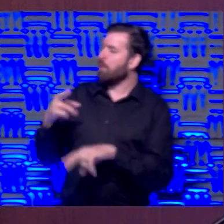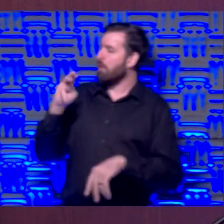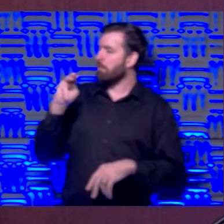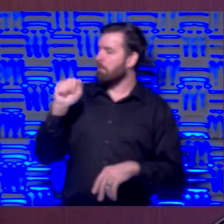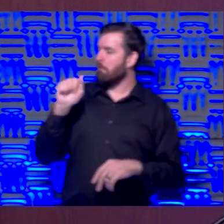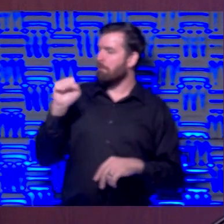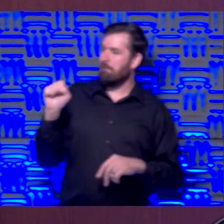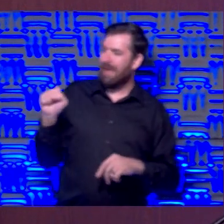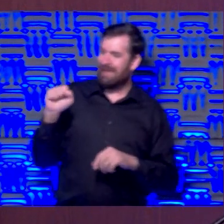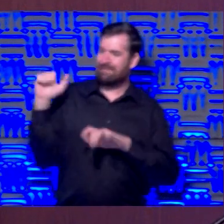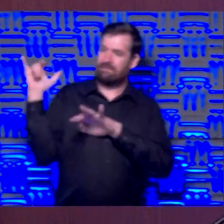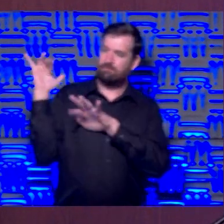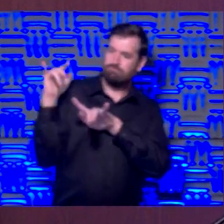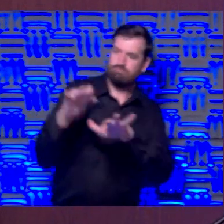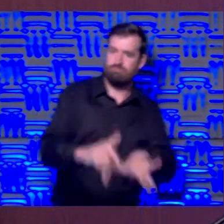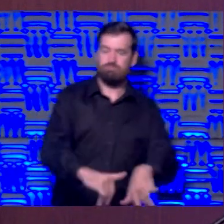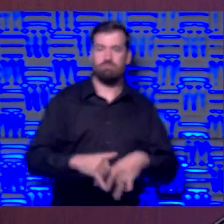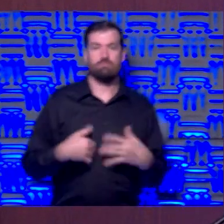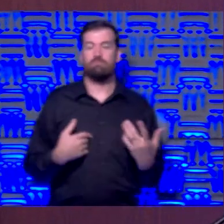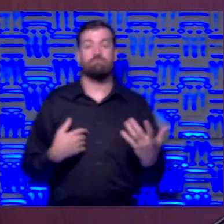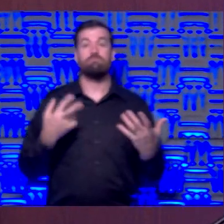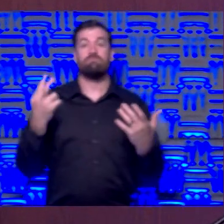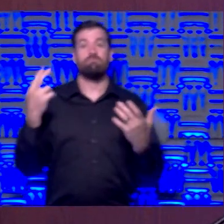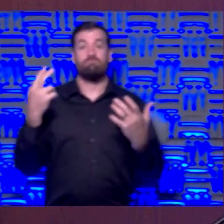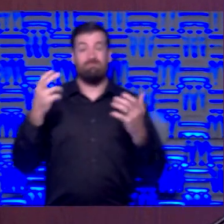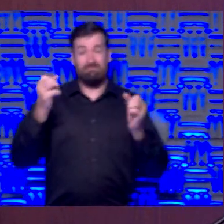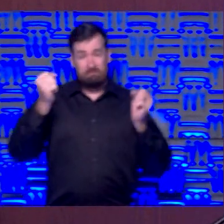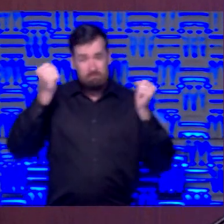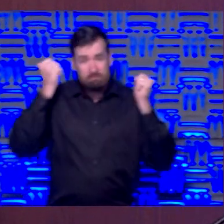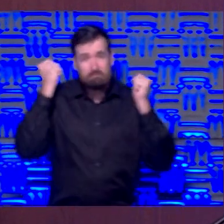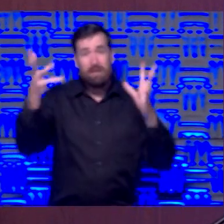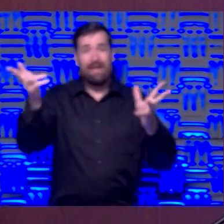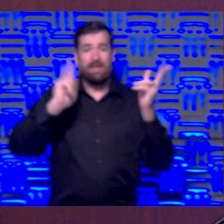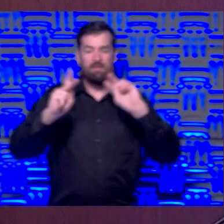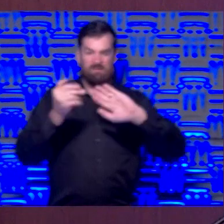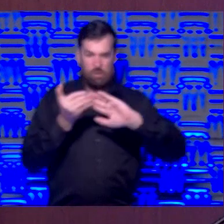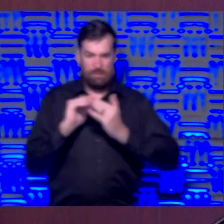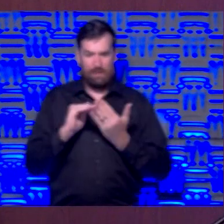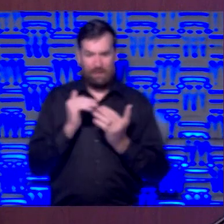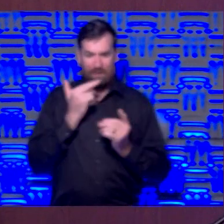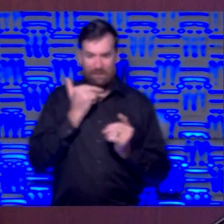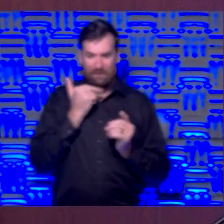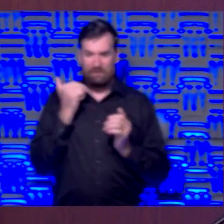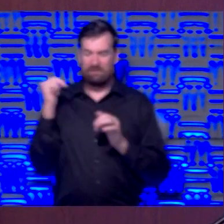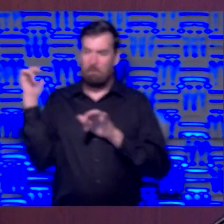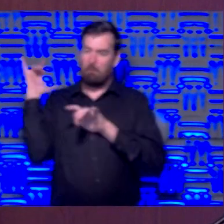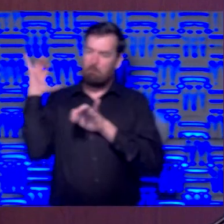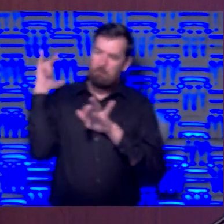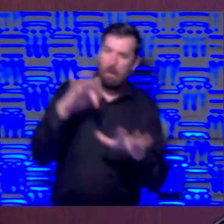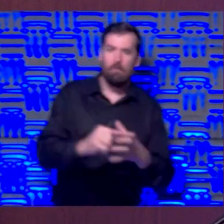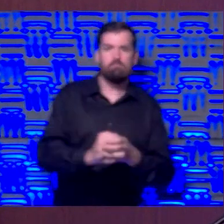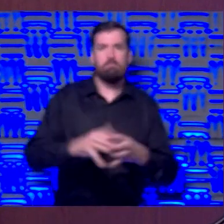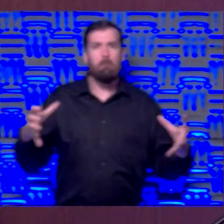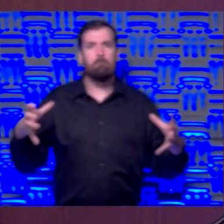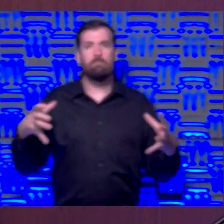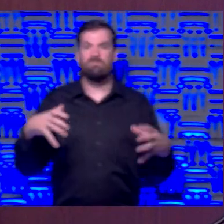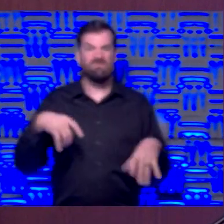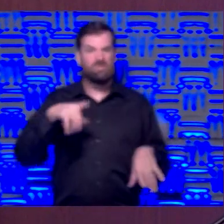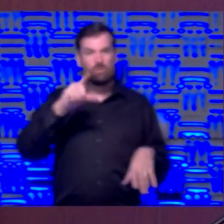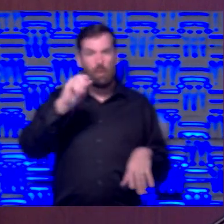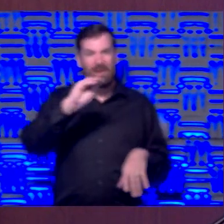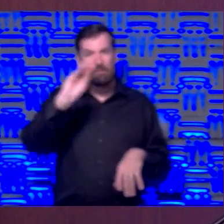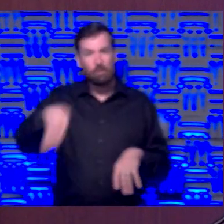Mass migration, which is an influx of people into a community that increases the population of that community by